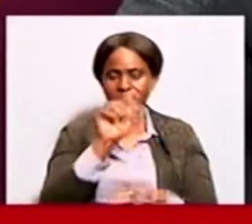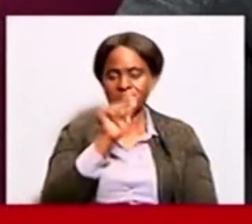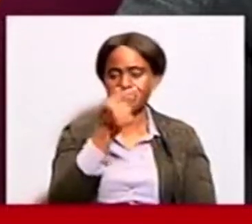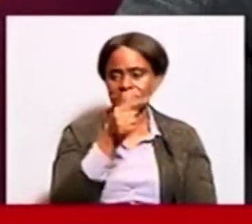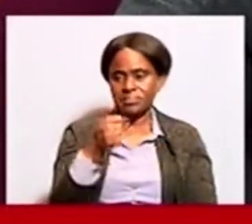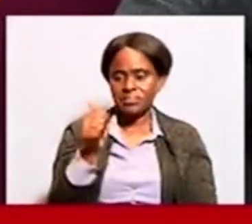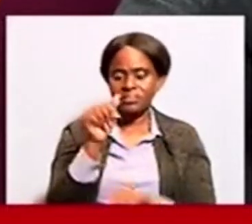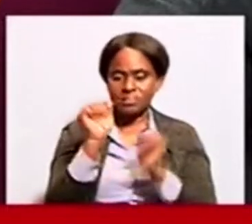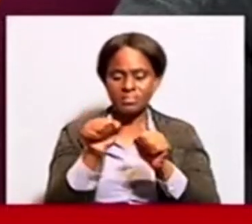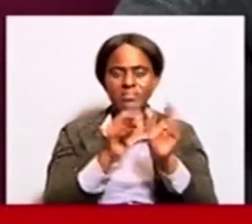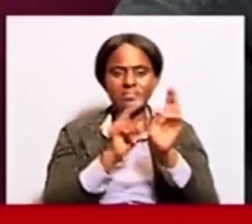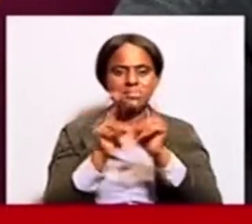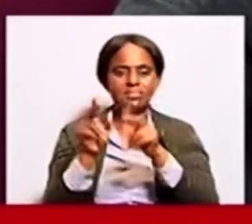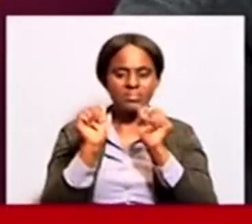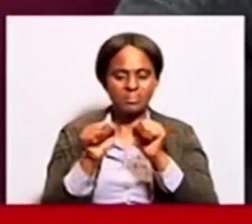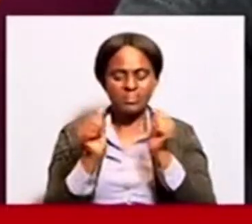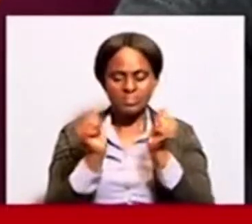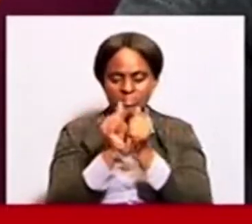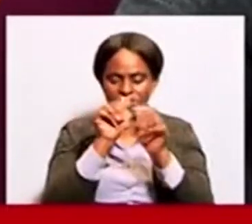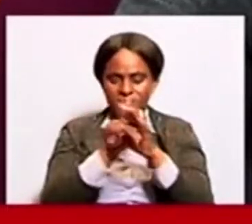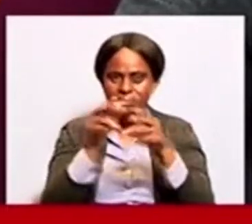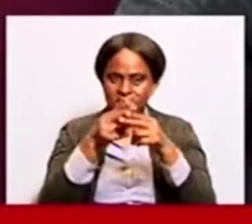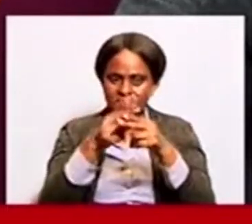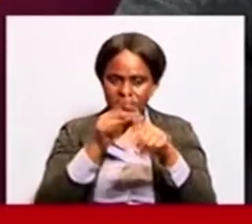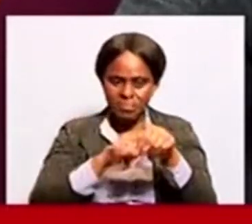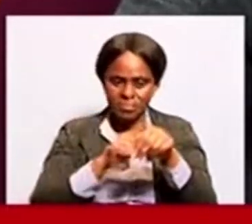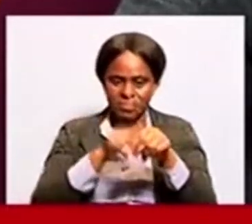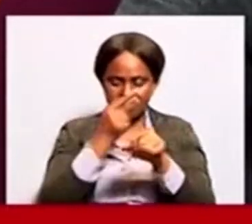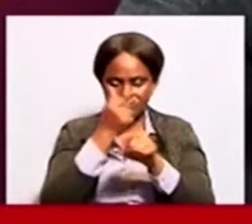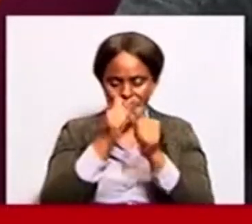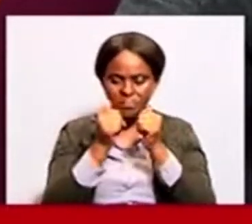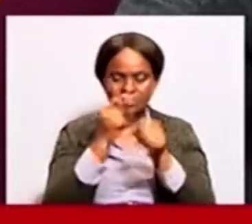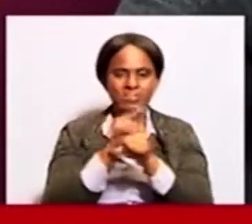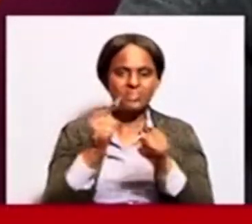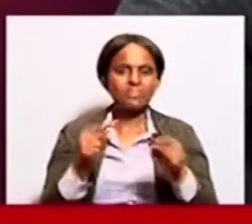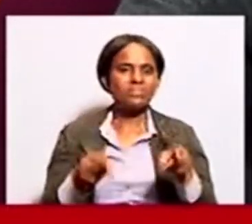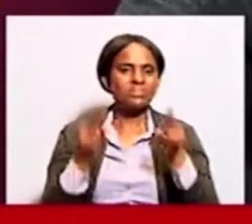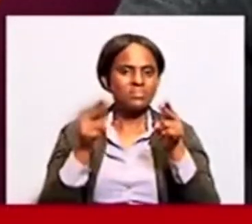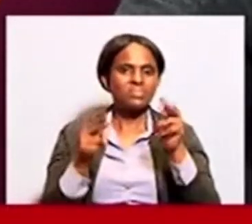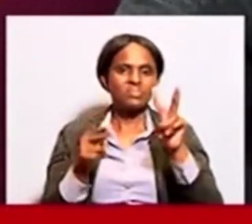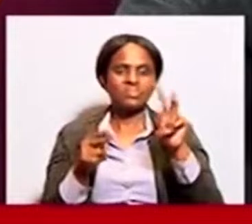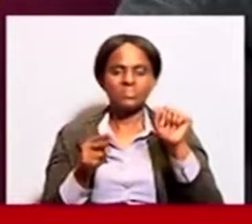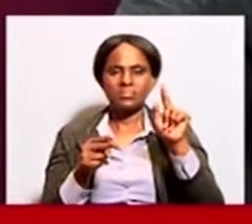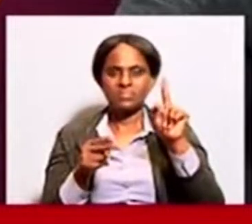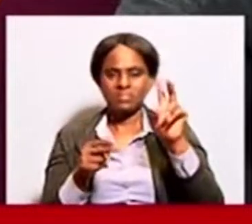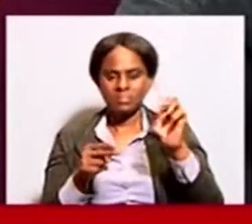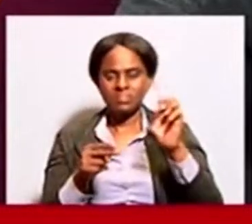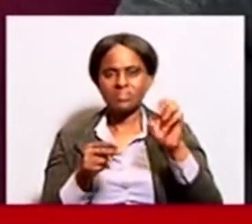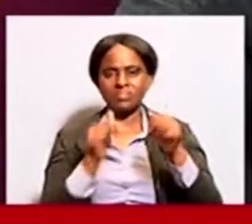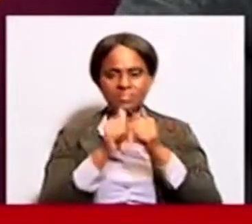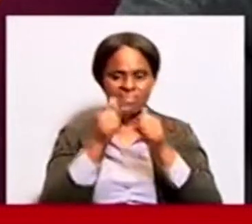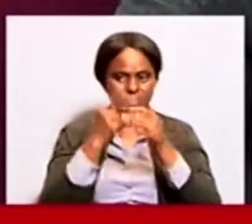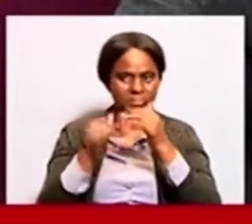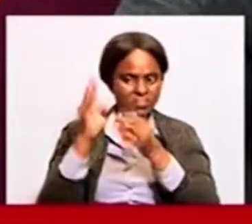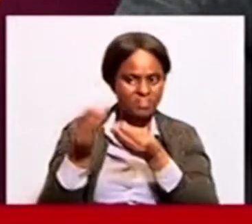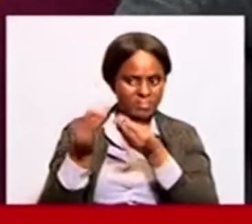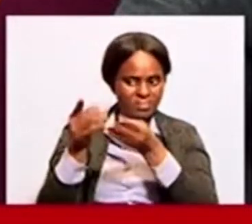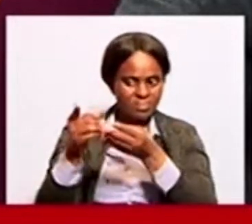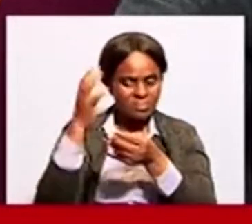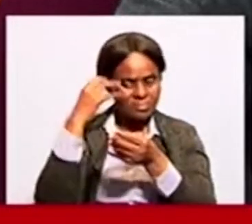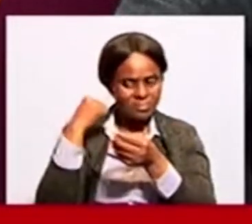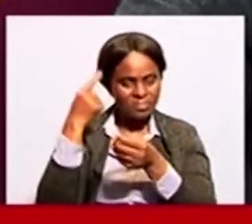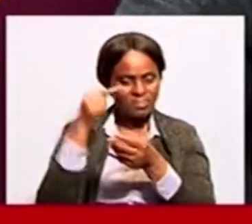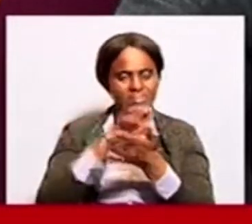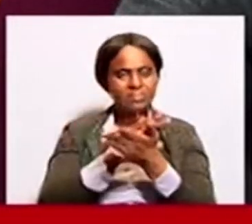be able to respond within a short period of time, because it's just high value contracts which will be taken to that office for